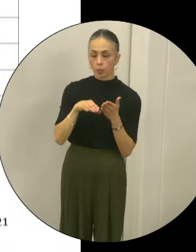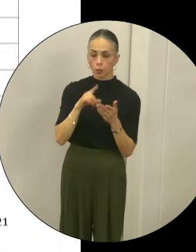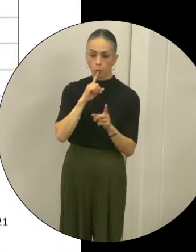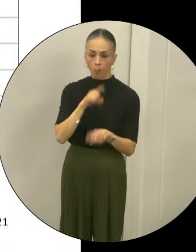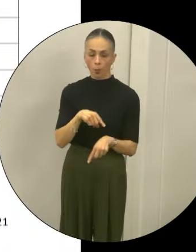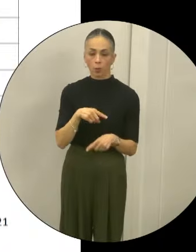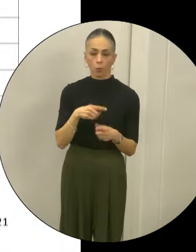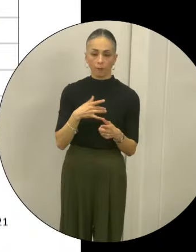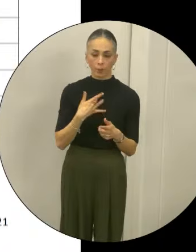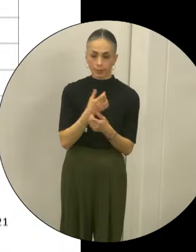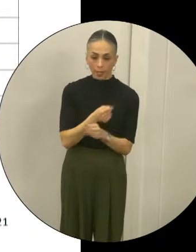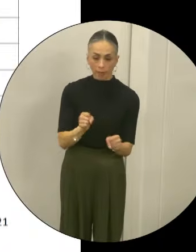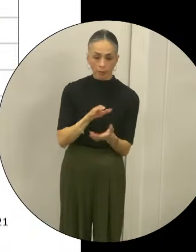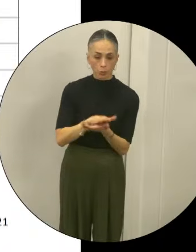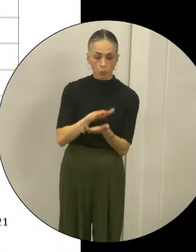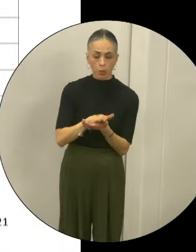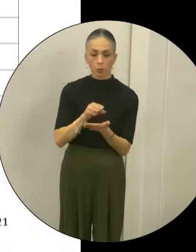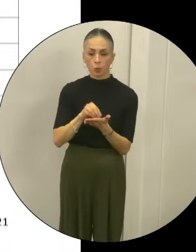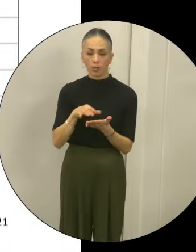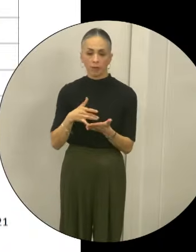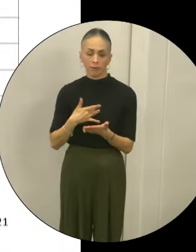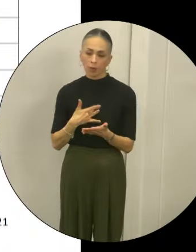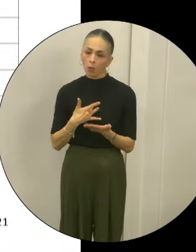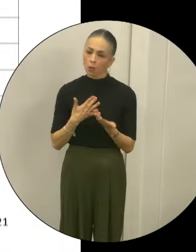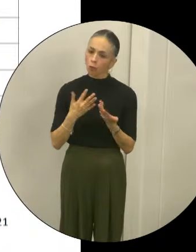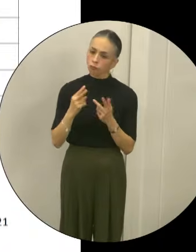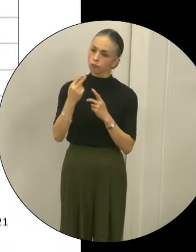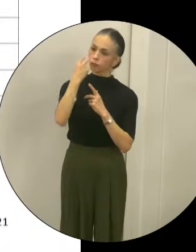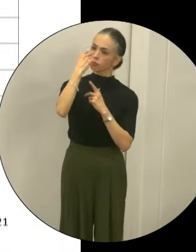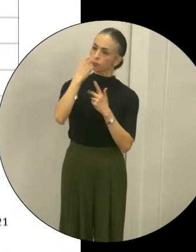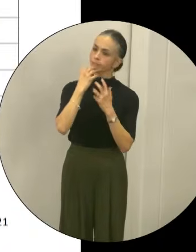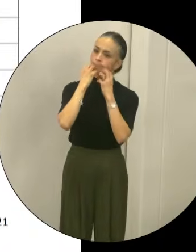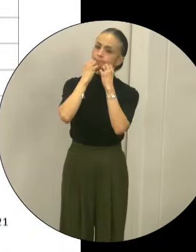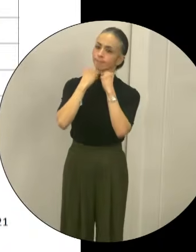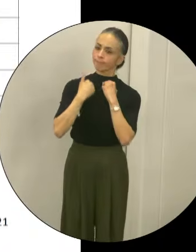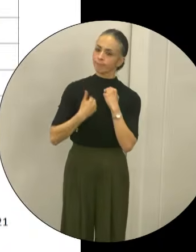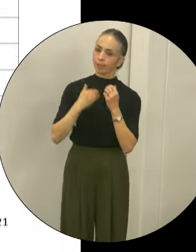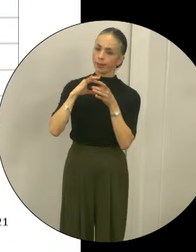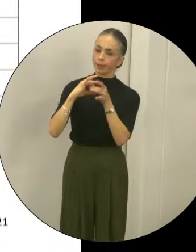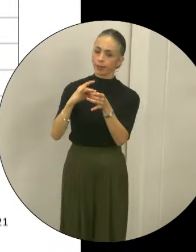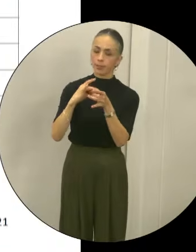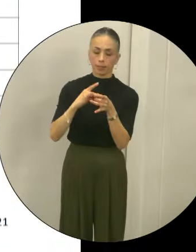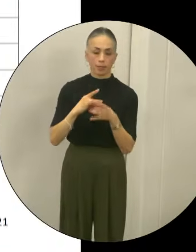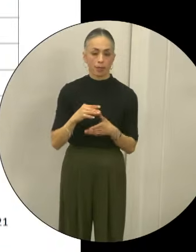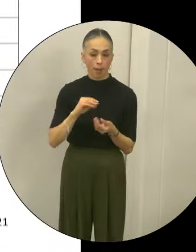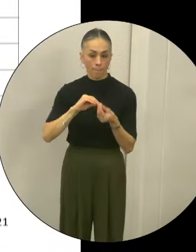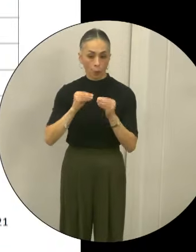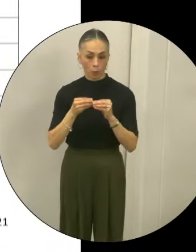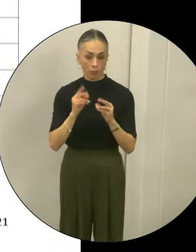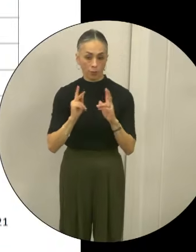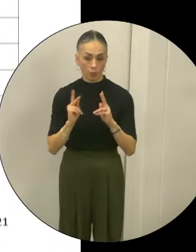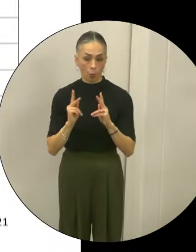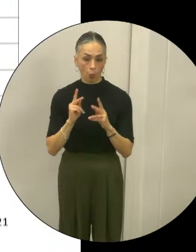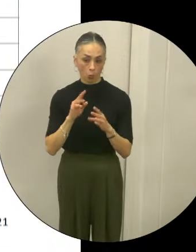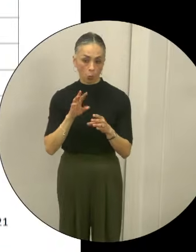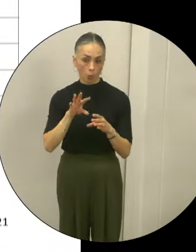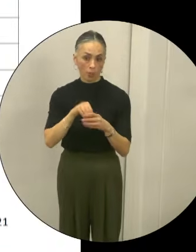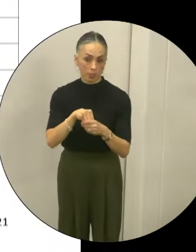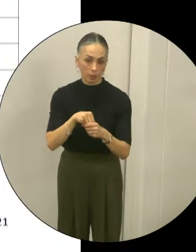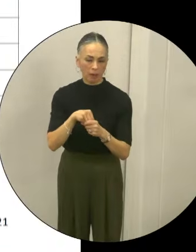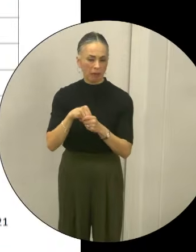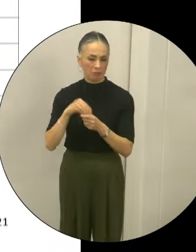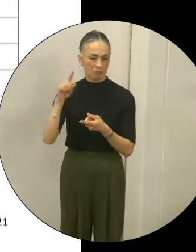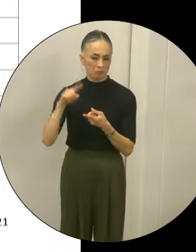in schools and students reporting feeling known, valued, and connected. While the number of participants is smaller than previous years, it does represent a